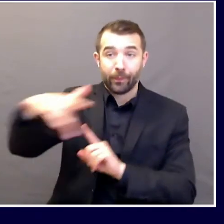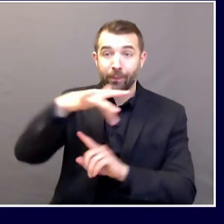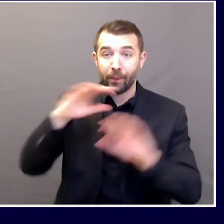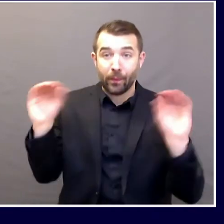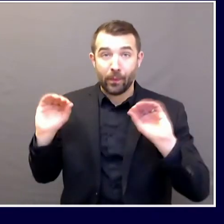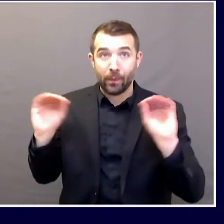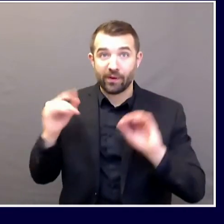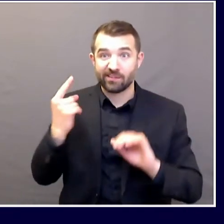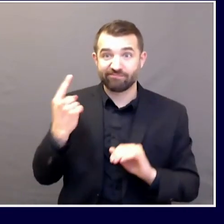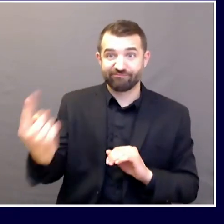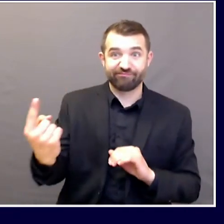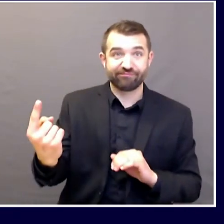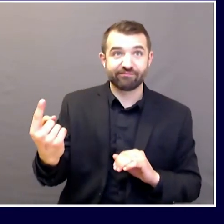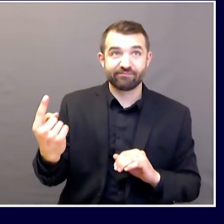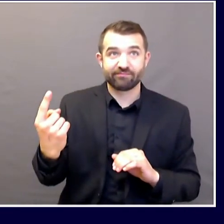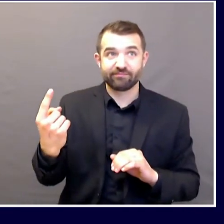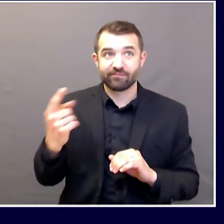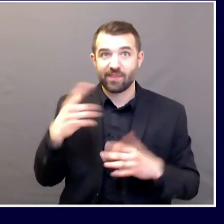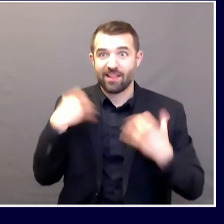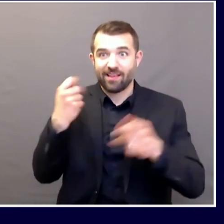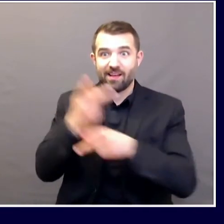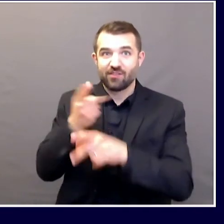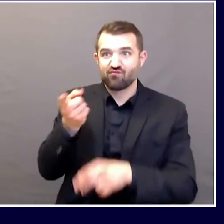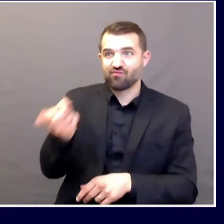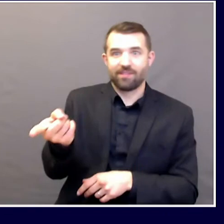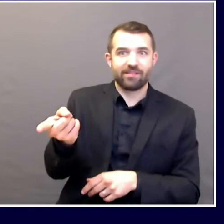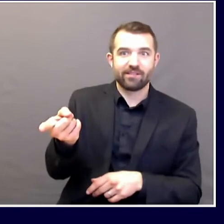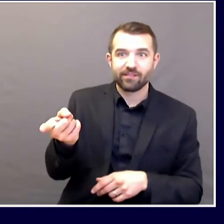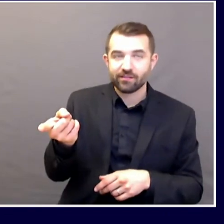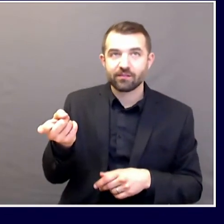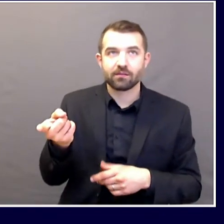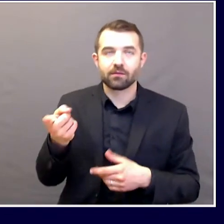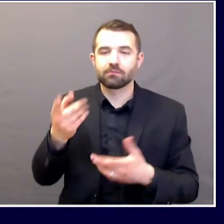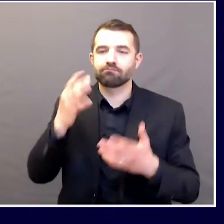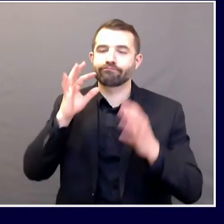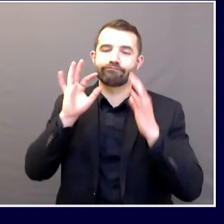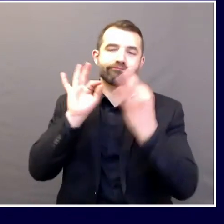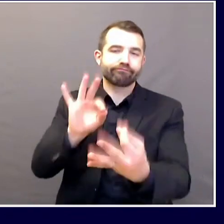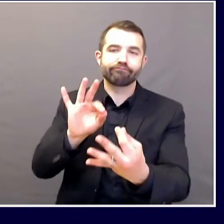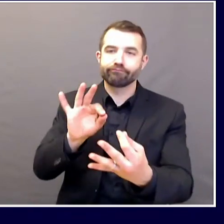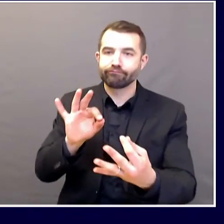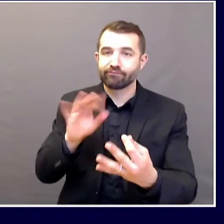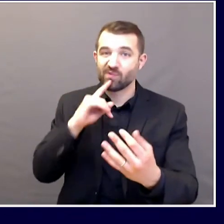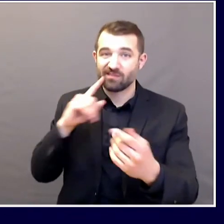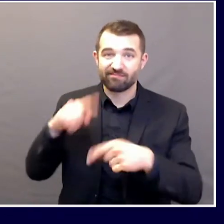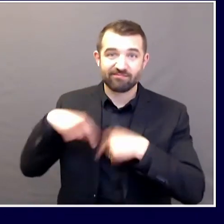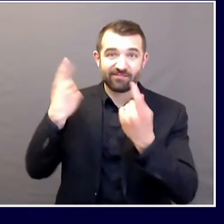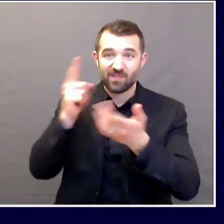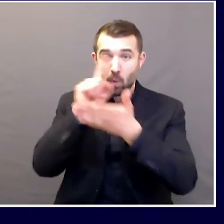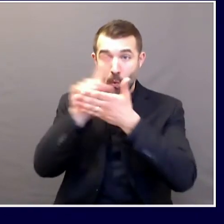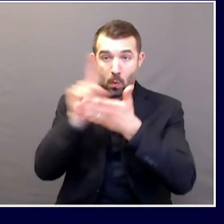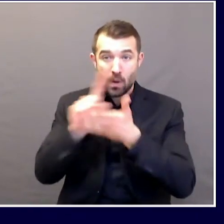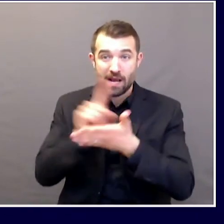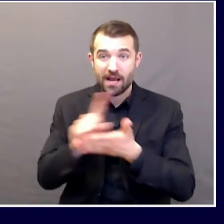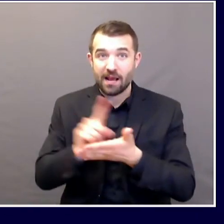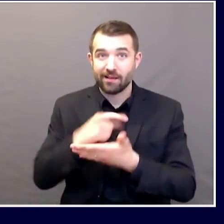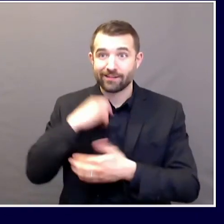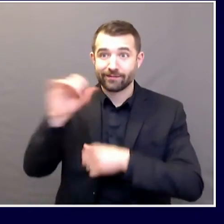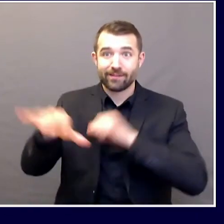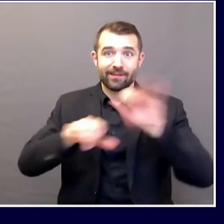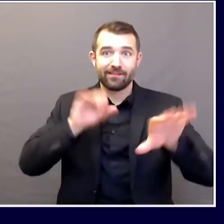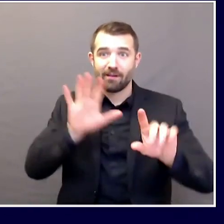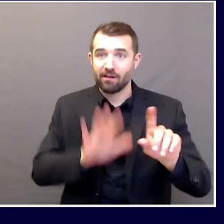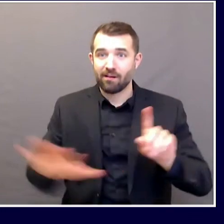with them for weeks now to get vaccine into their offices so that they can vaccinate folks in their areas and